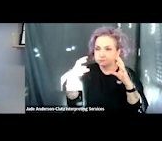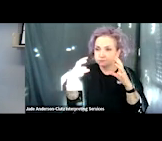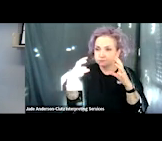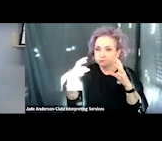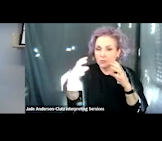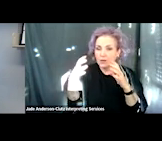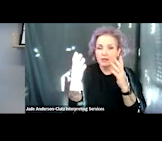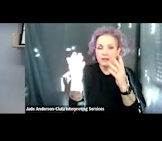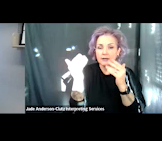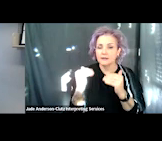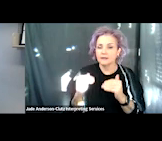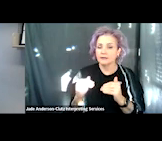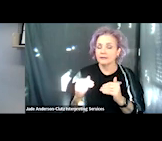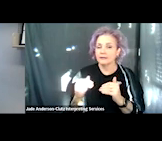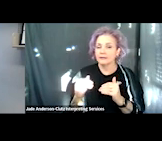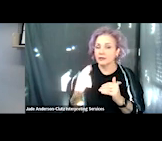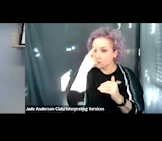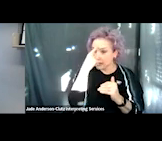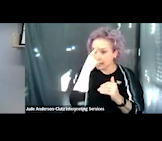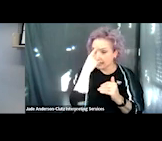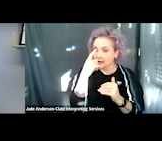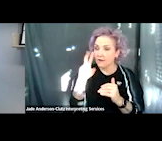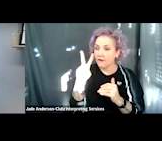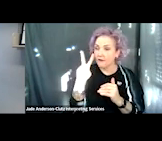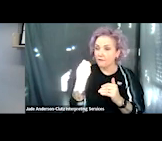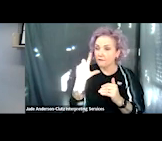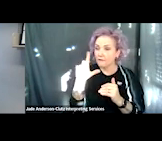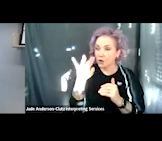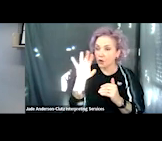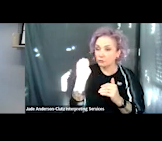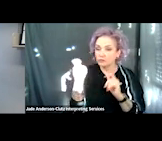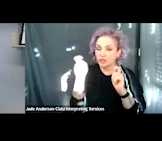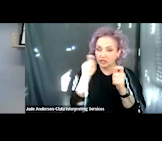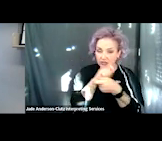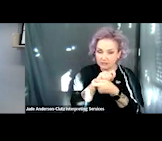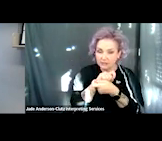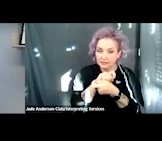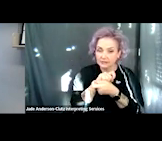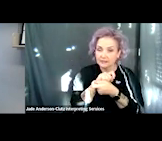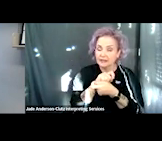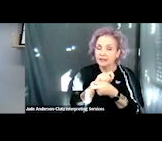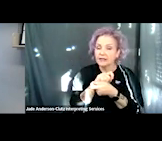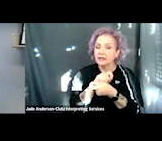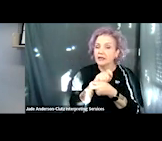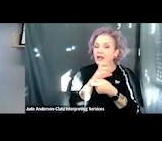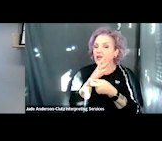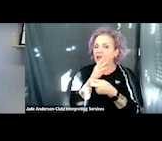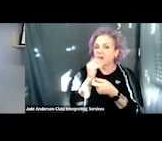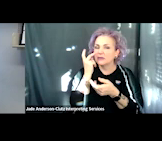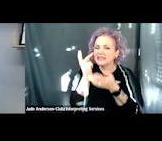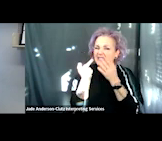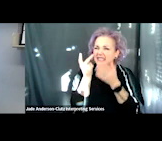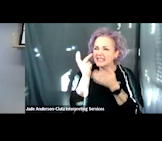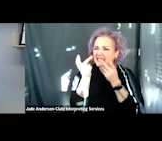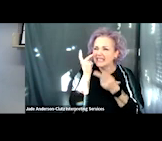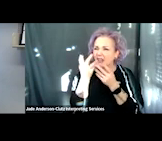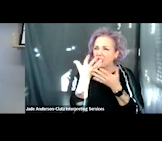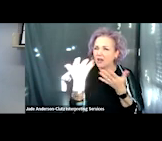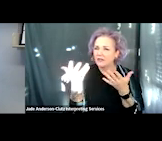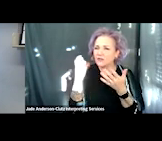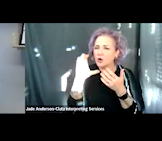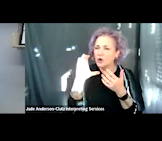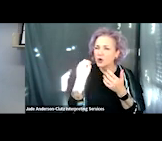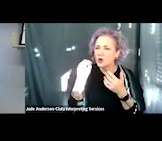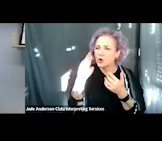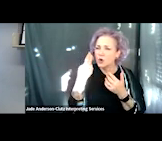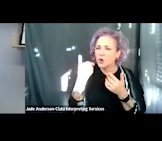of cortical neurons. So these neurons actually travel, as we said, they migrate from where they start when they're produced to where they